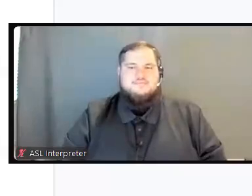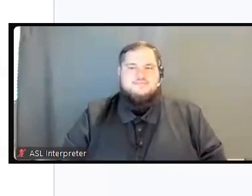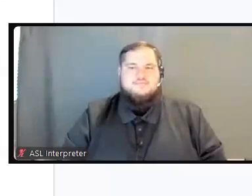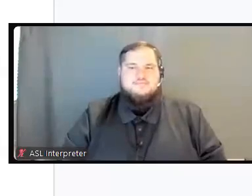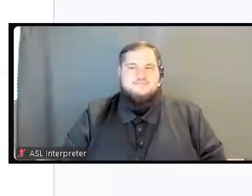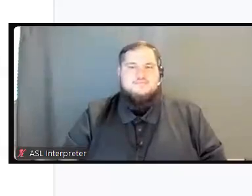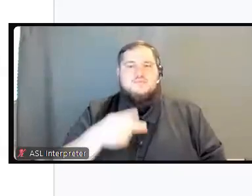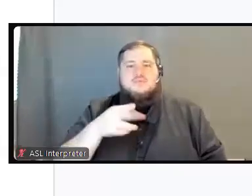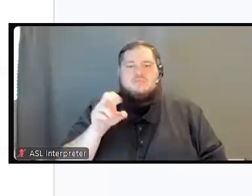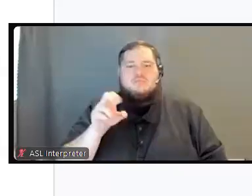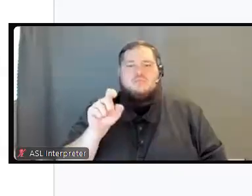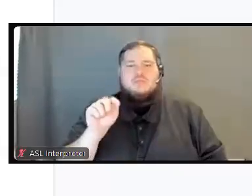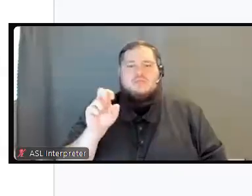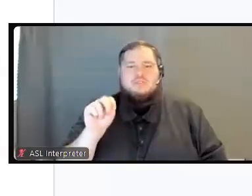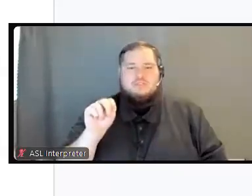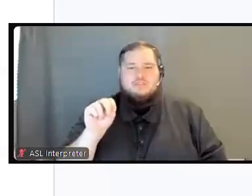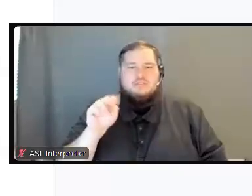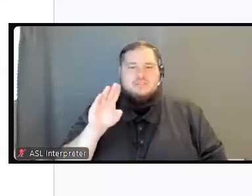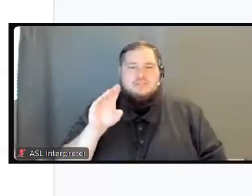Preston Berry.